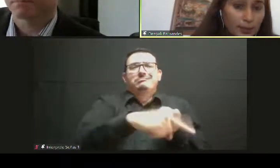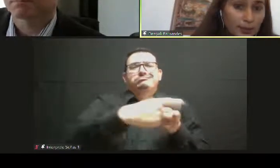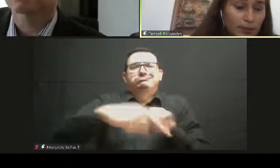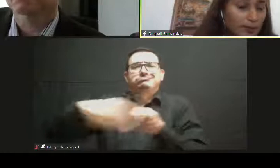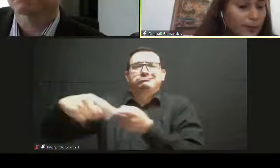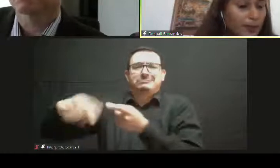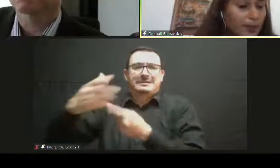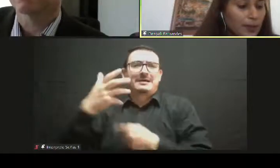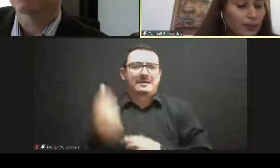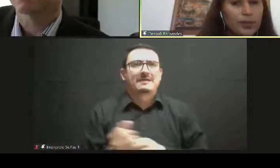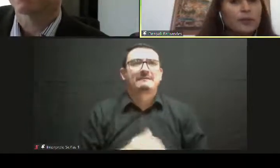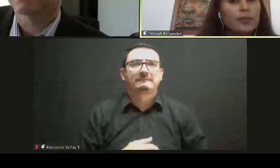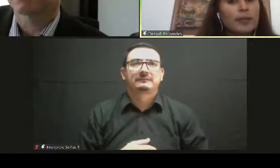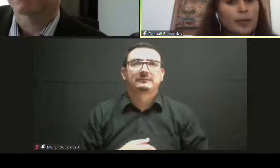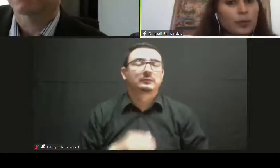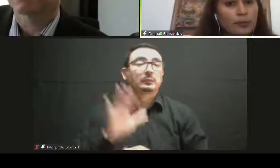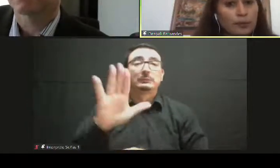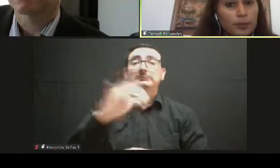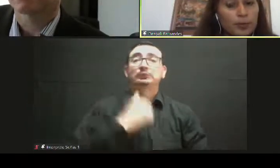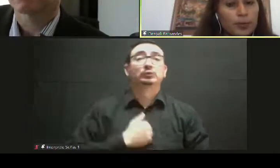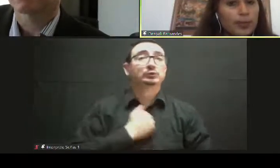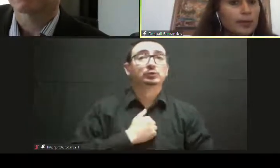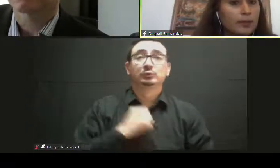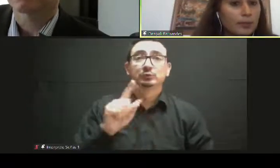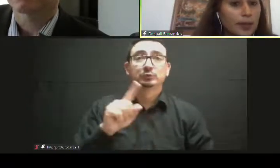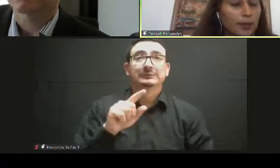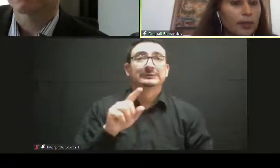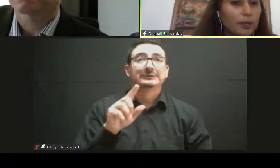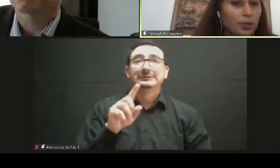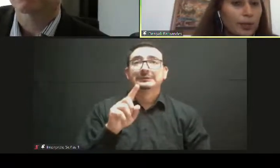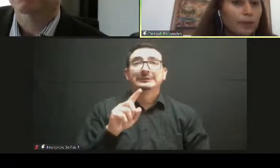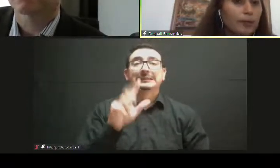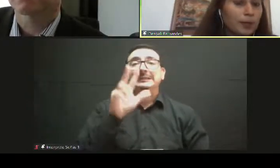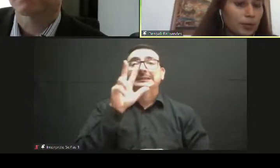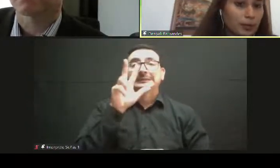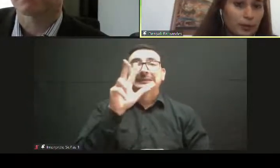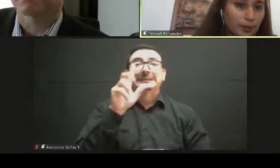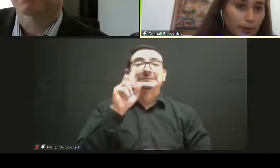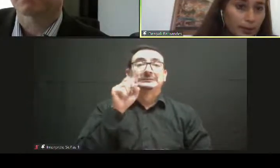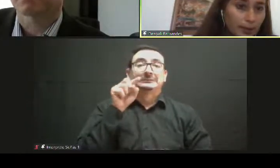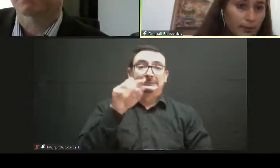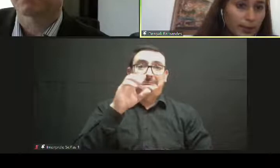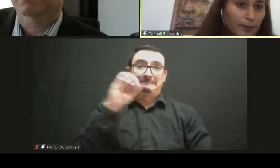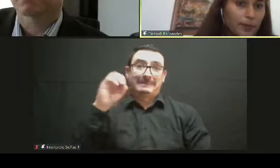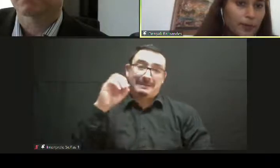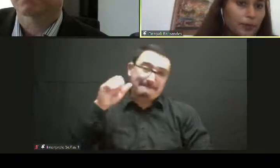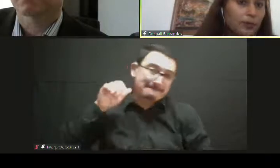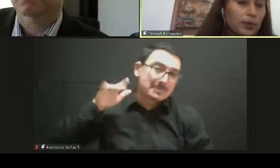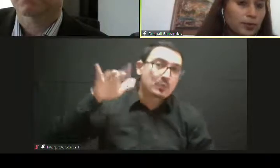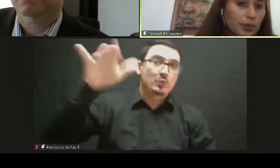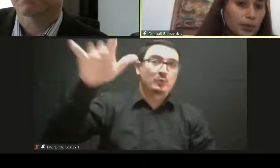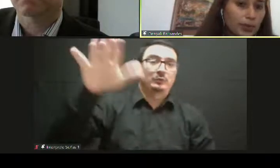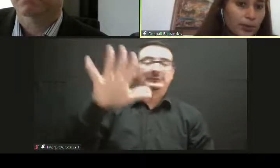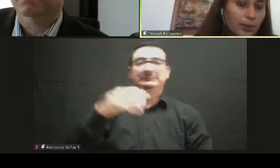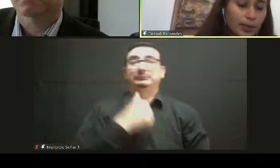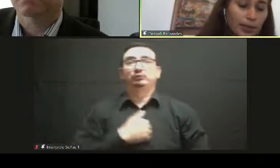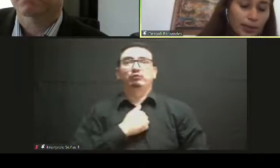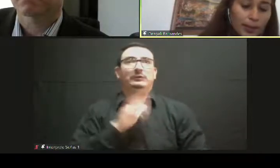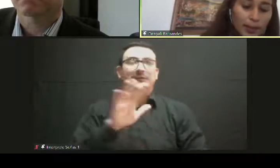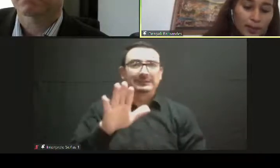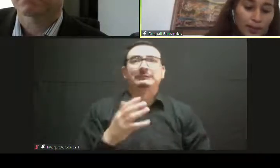IT-enabled services, to diversify away from traditional sectors of agriculture, manufacture, in the case of Africa, tourism and